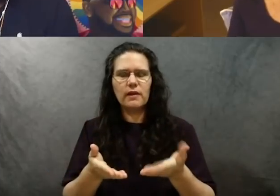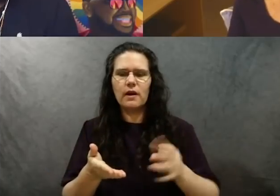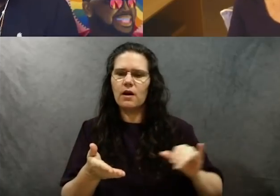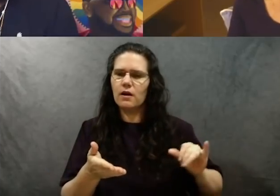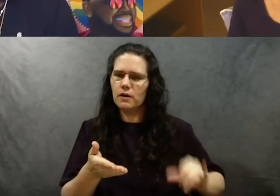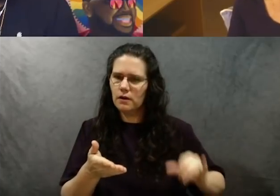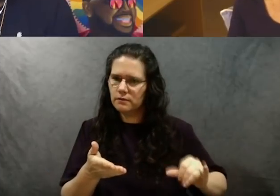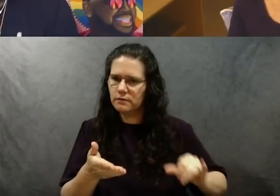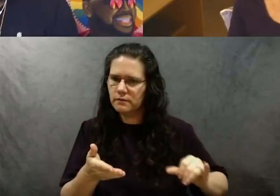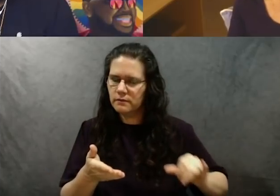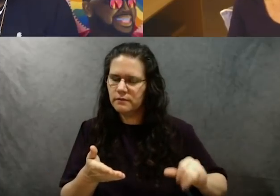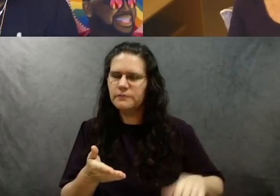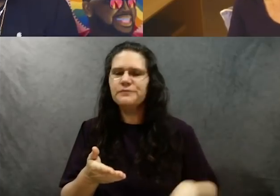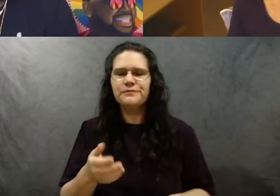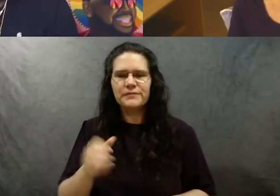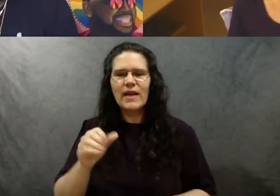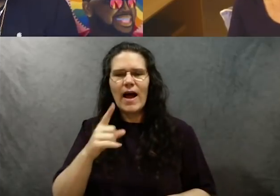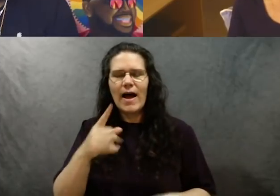well. Like I'm